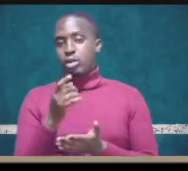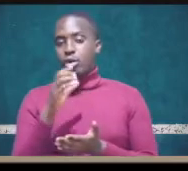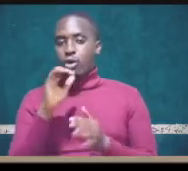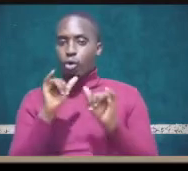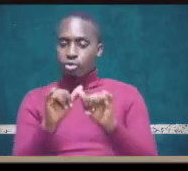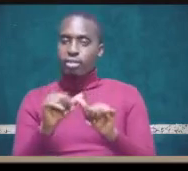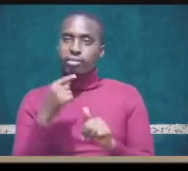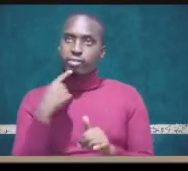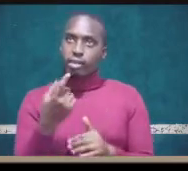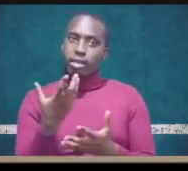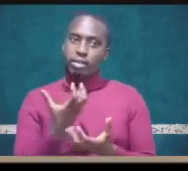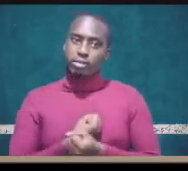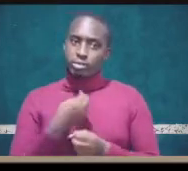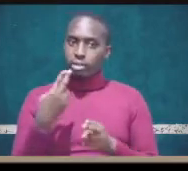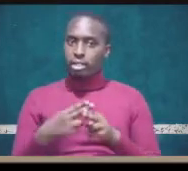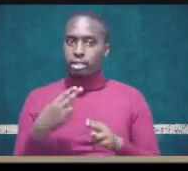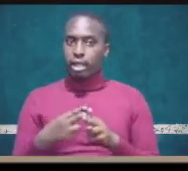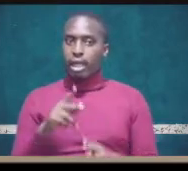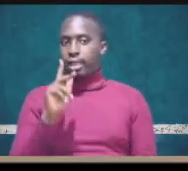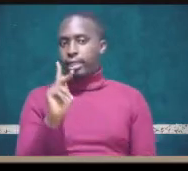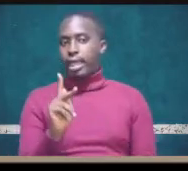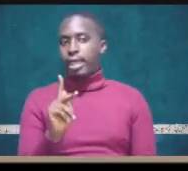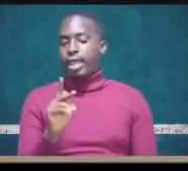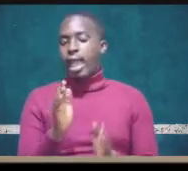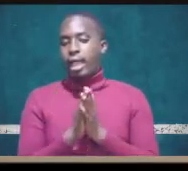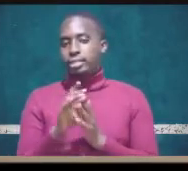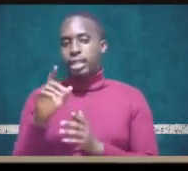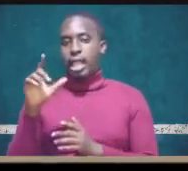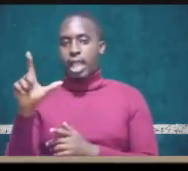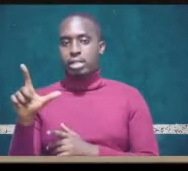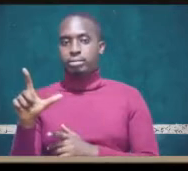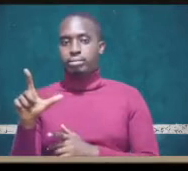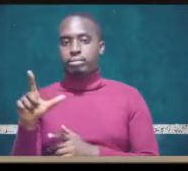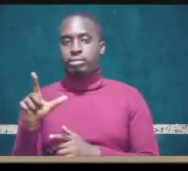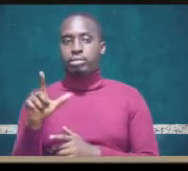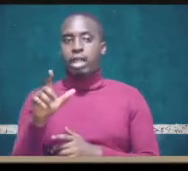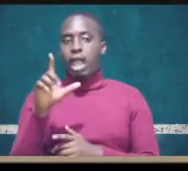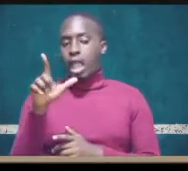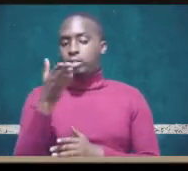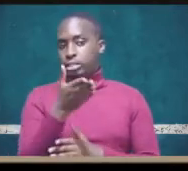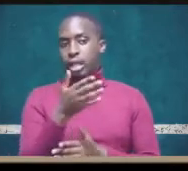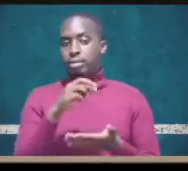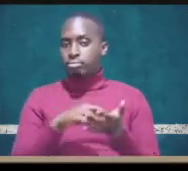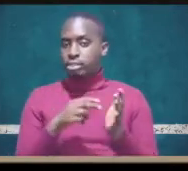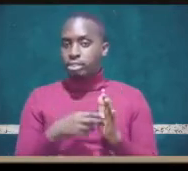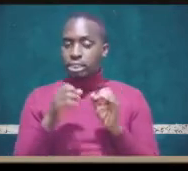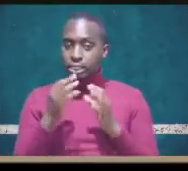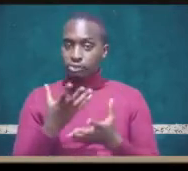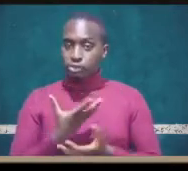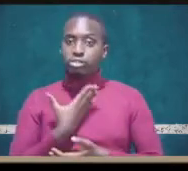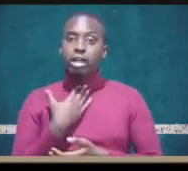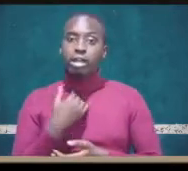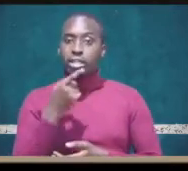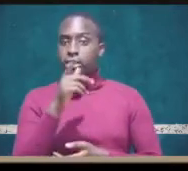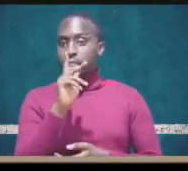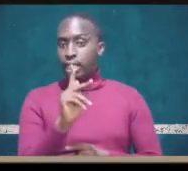here is what we have called K, and this is A. L here means that if we want to find